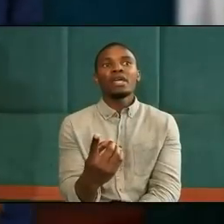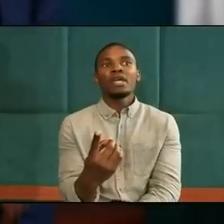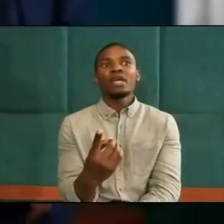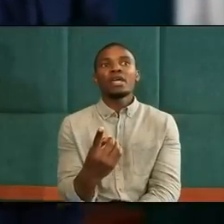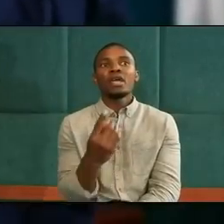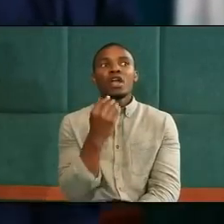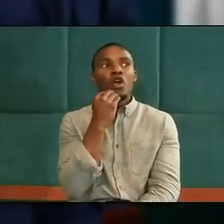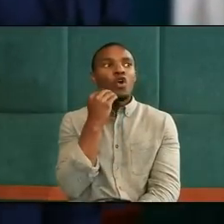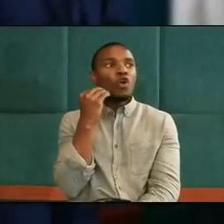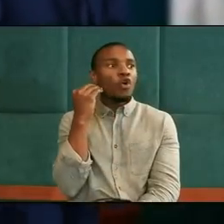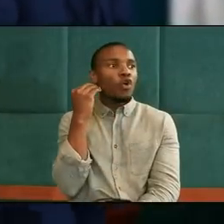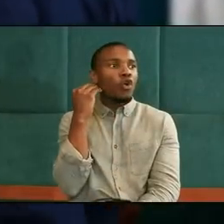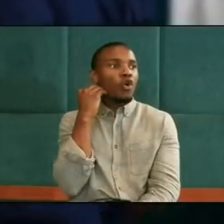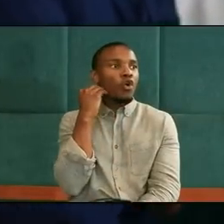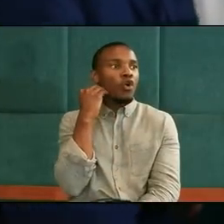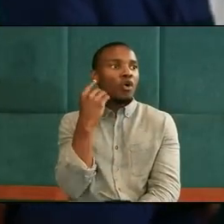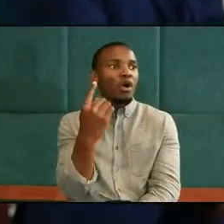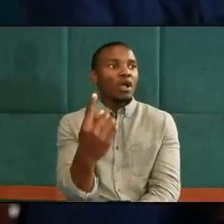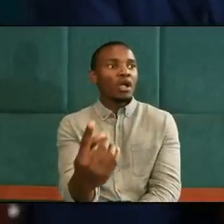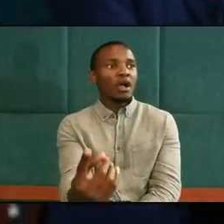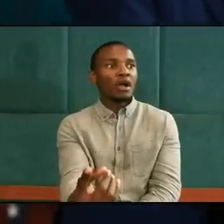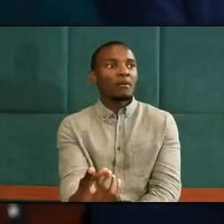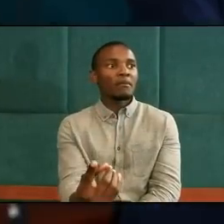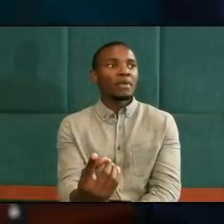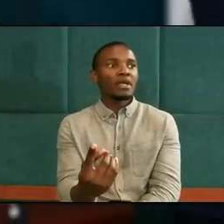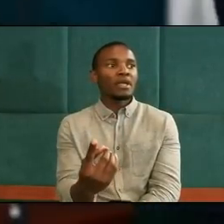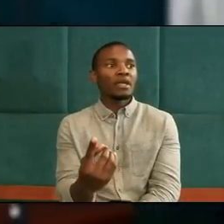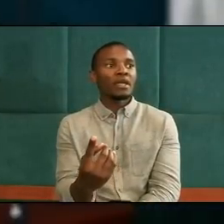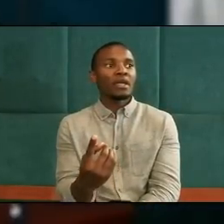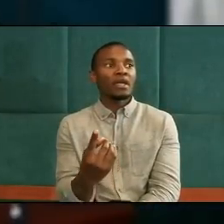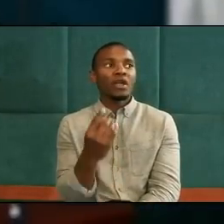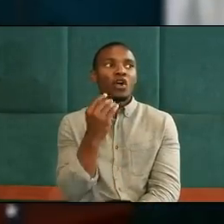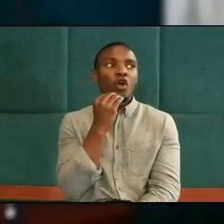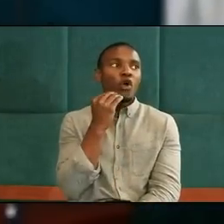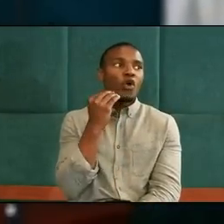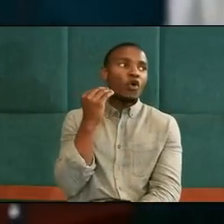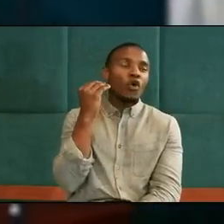Come and join us. God is calling you. Come and join us.